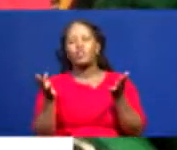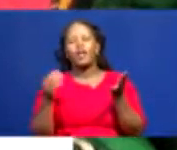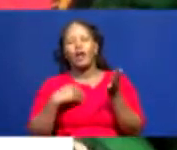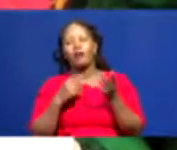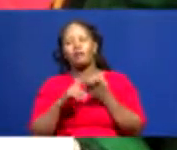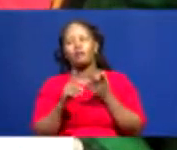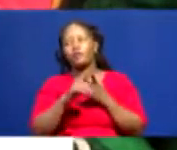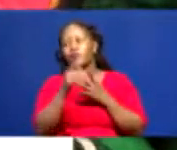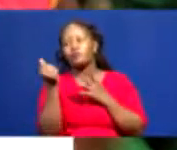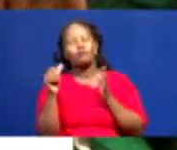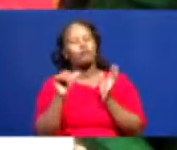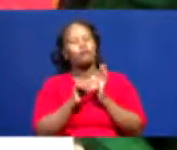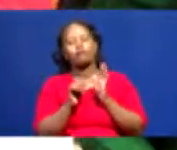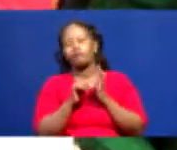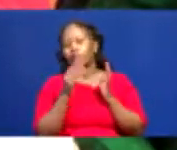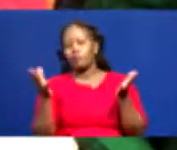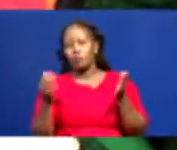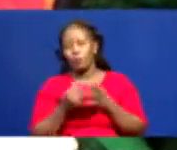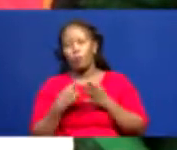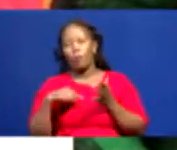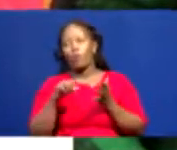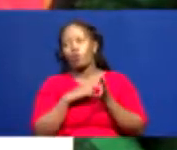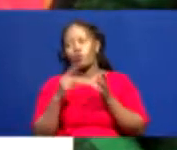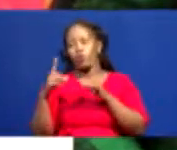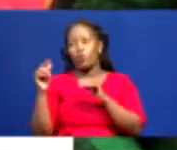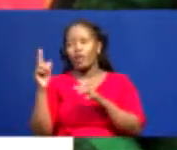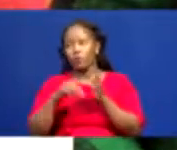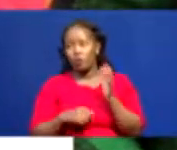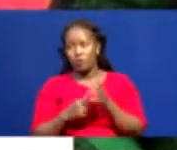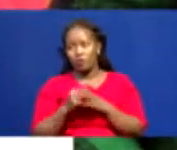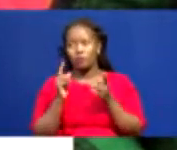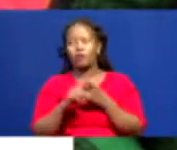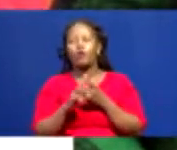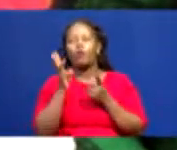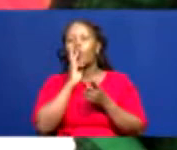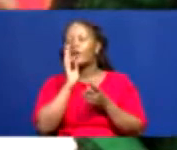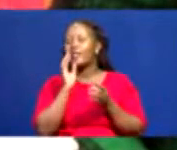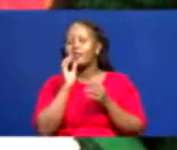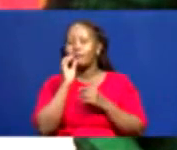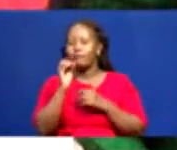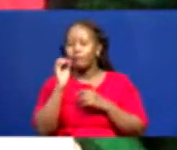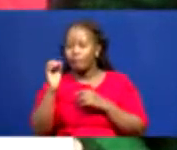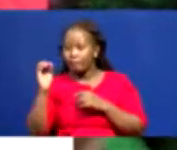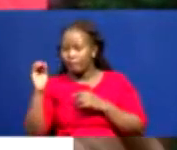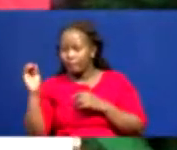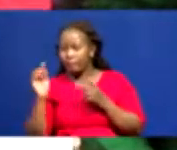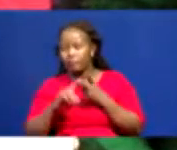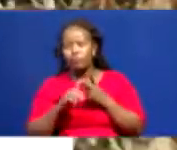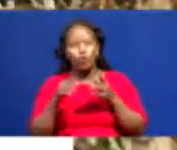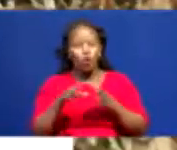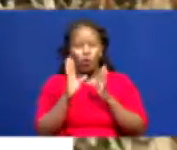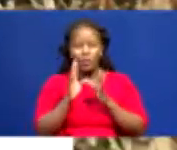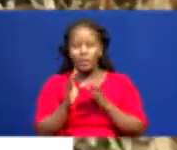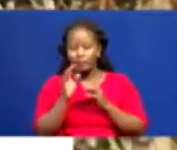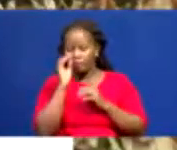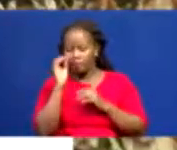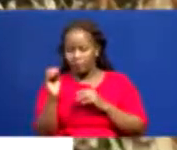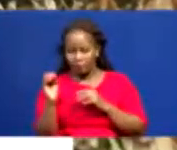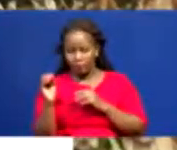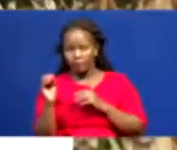maji. Kitu yote tunasema maji hatuna. Barabara hakuna.